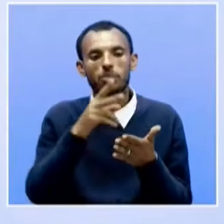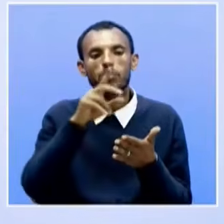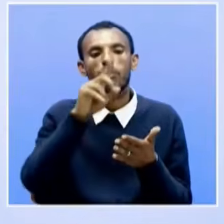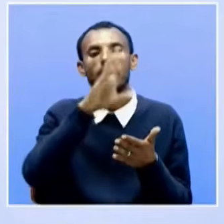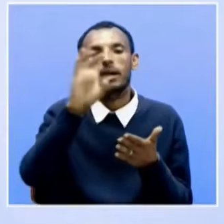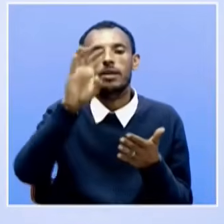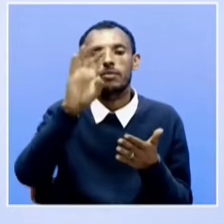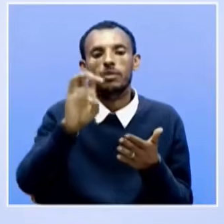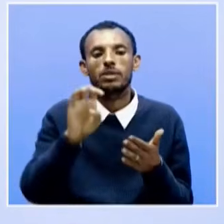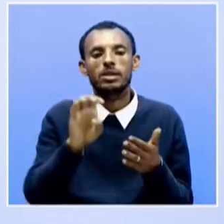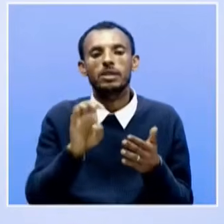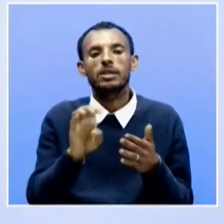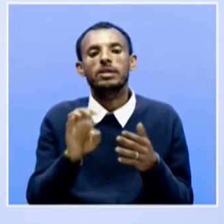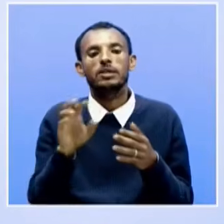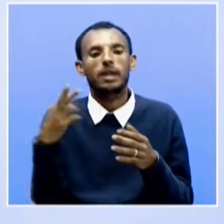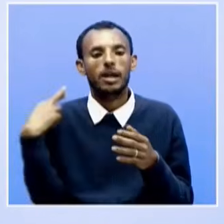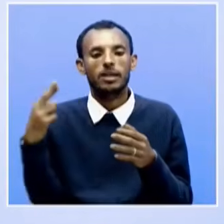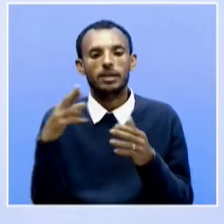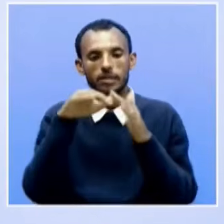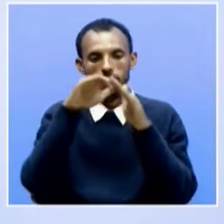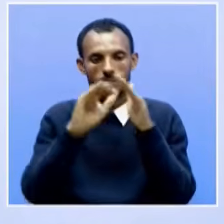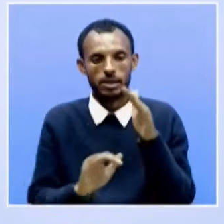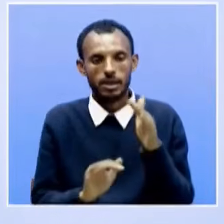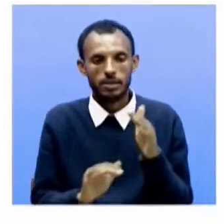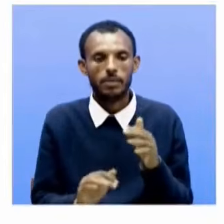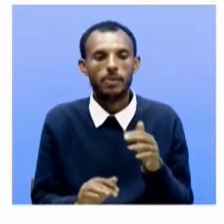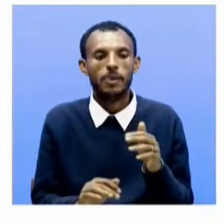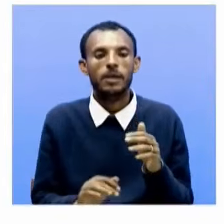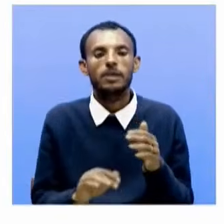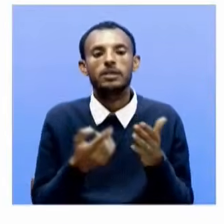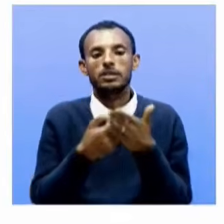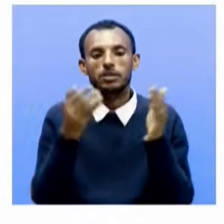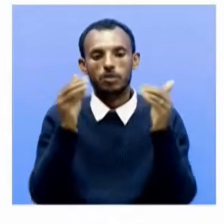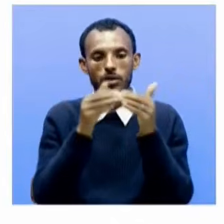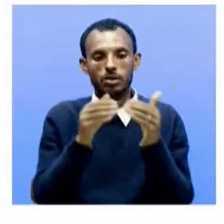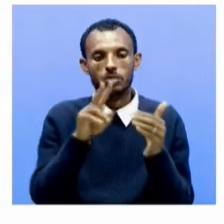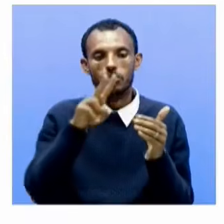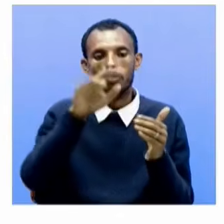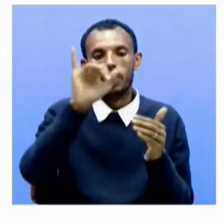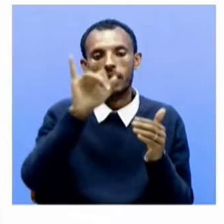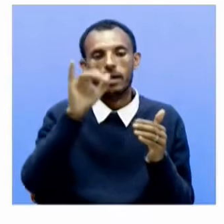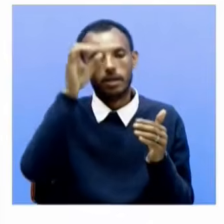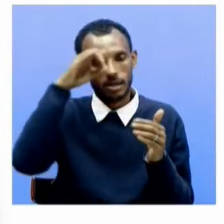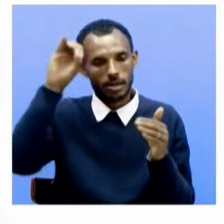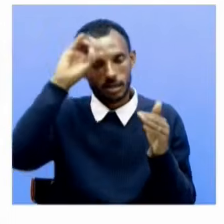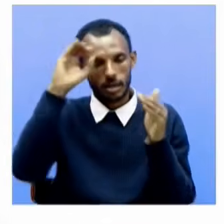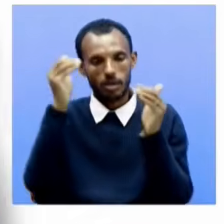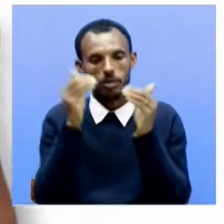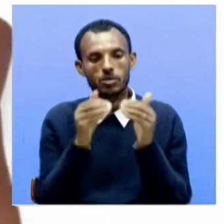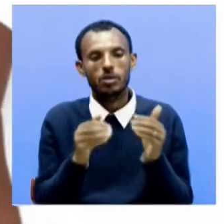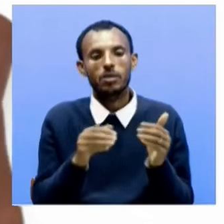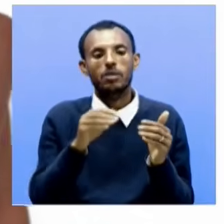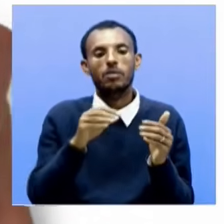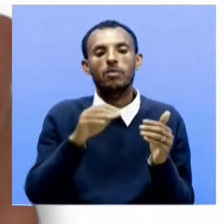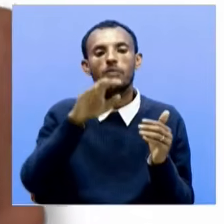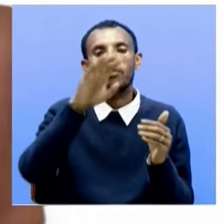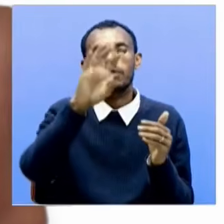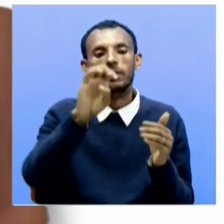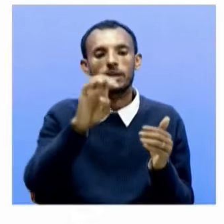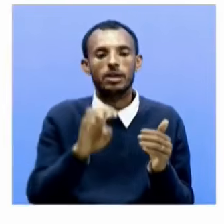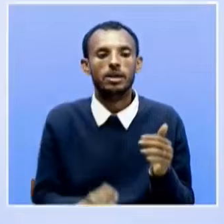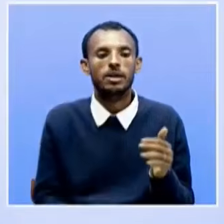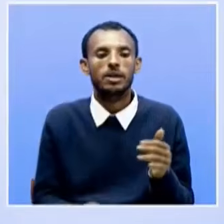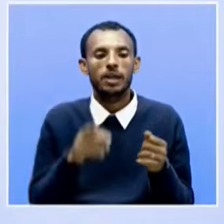degree to the right and subtract from 180 degree. Then this becomes 2y degree is equal to 40 degree.